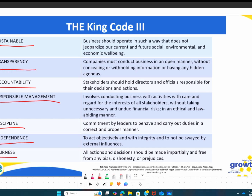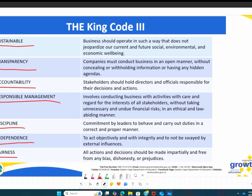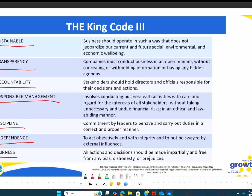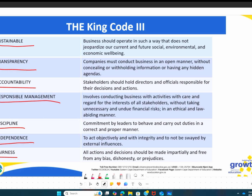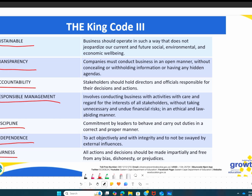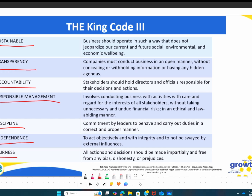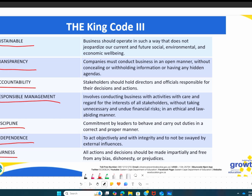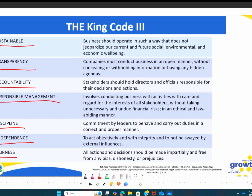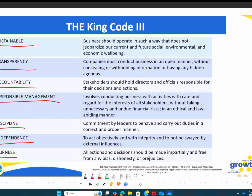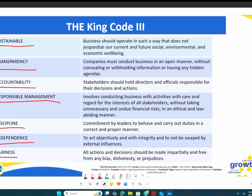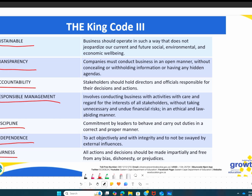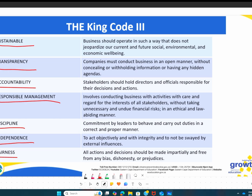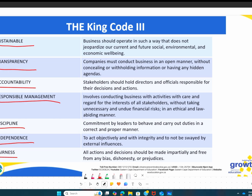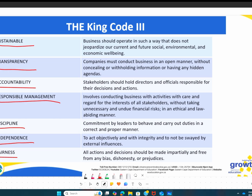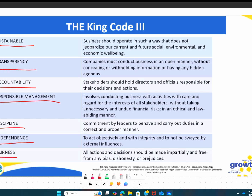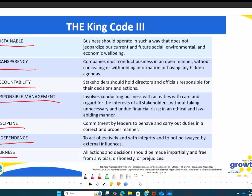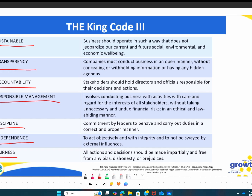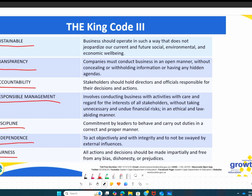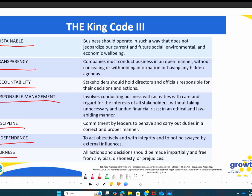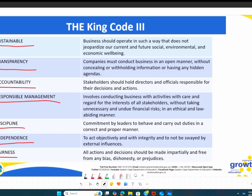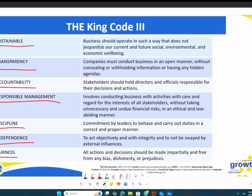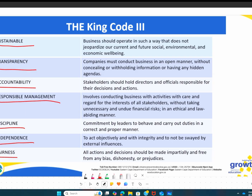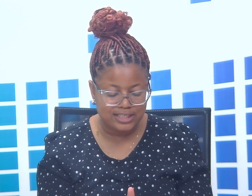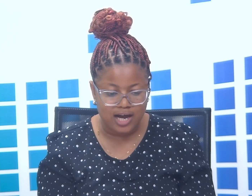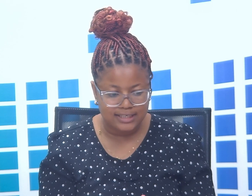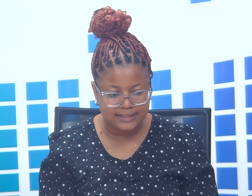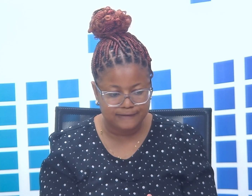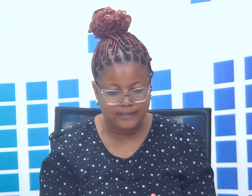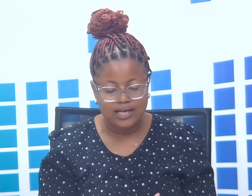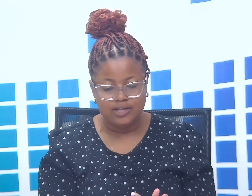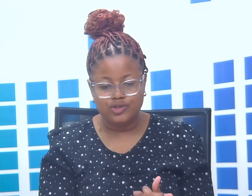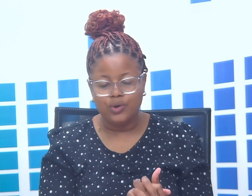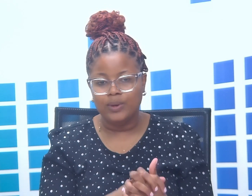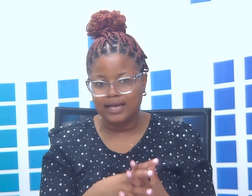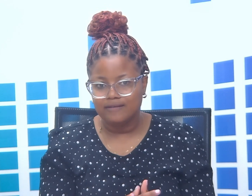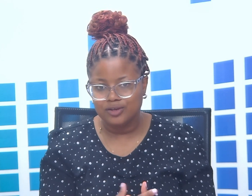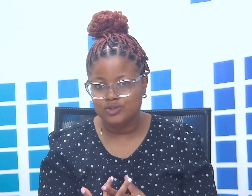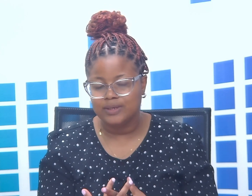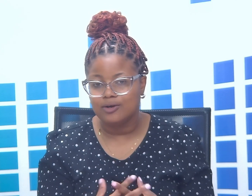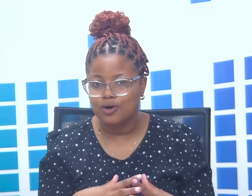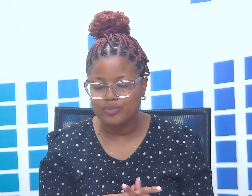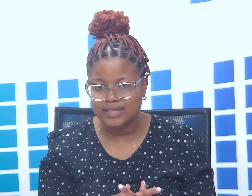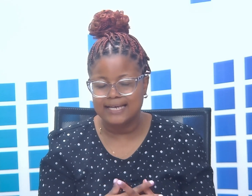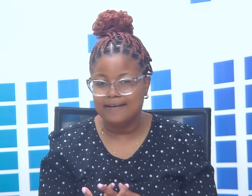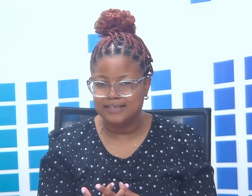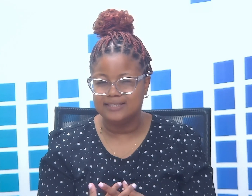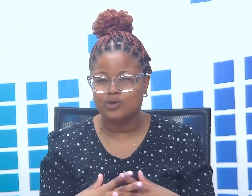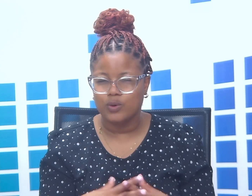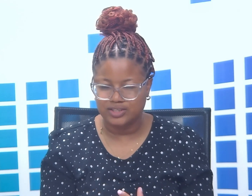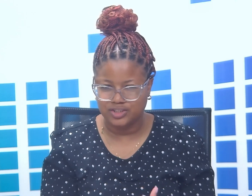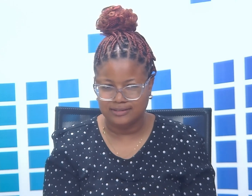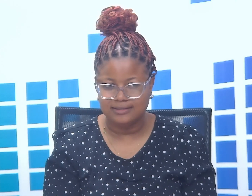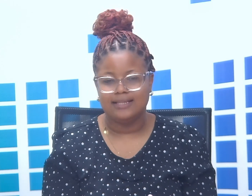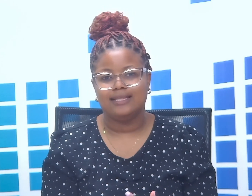papers is the acronym of STAR-DIF. Okay, STAR-DIF. So whenever you're doing a corporate